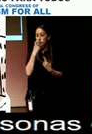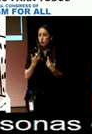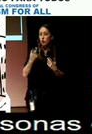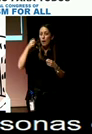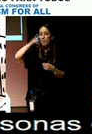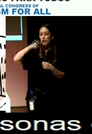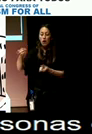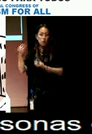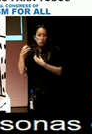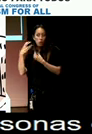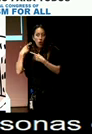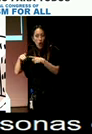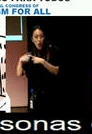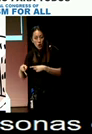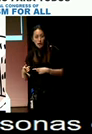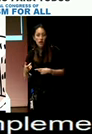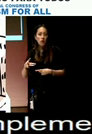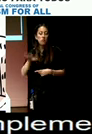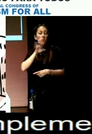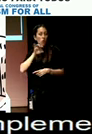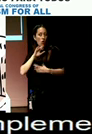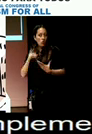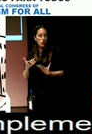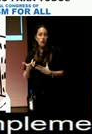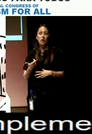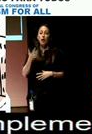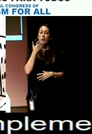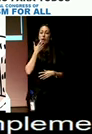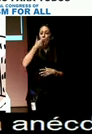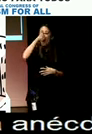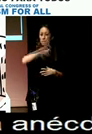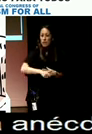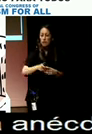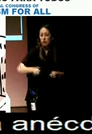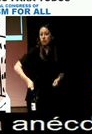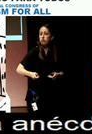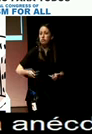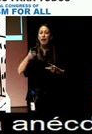comments. And comments we received from people from Avila.